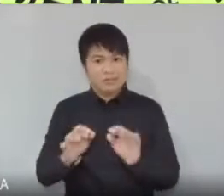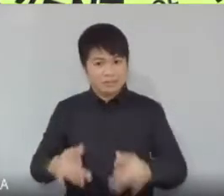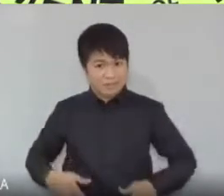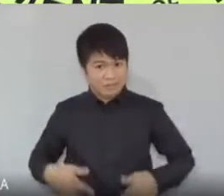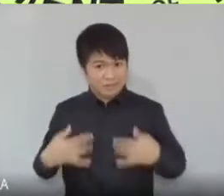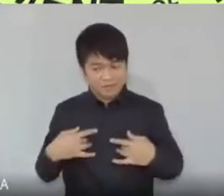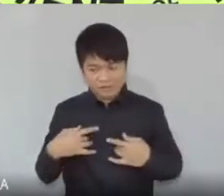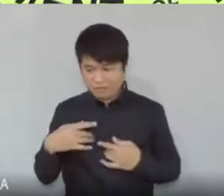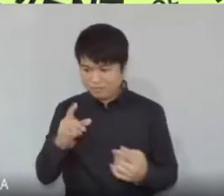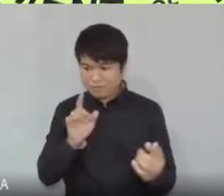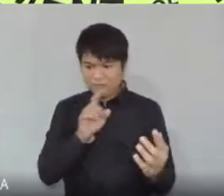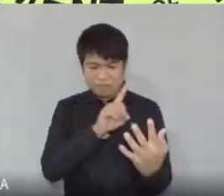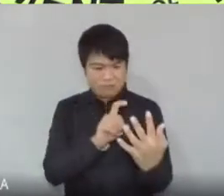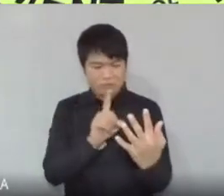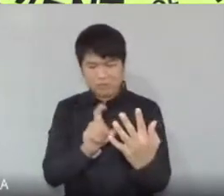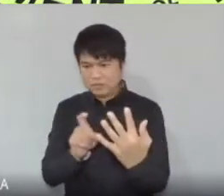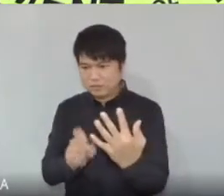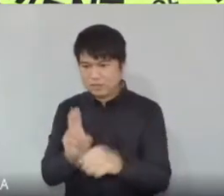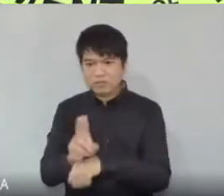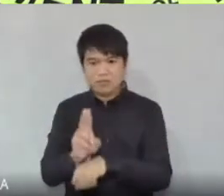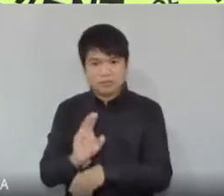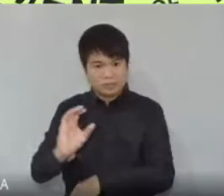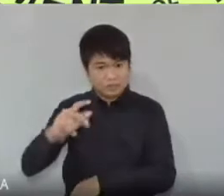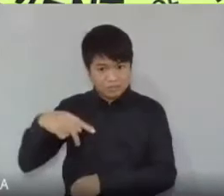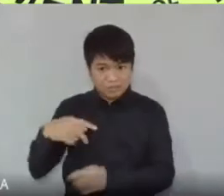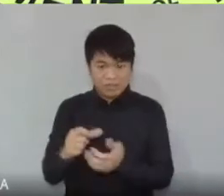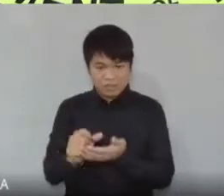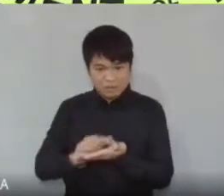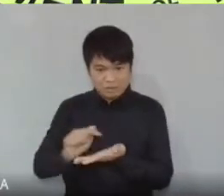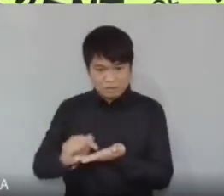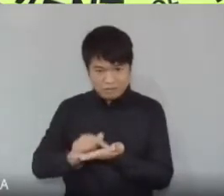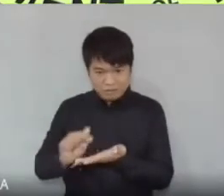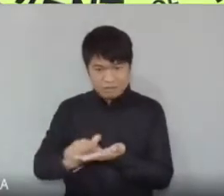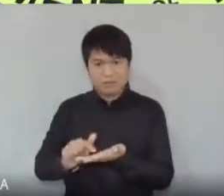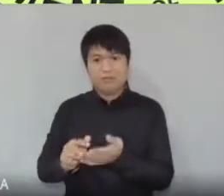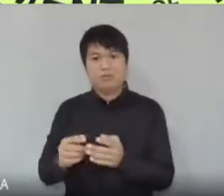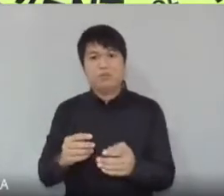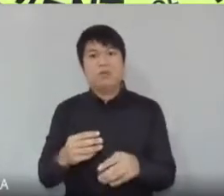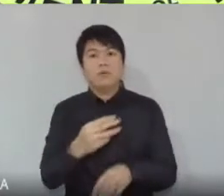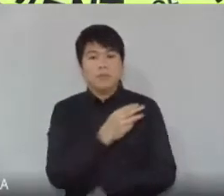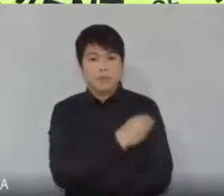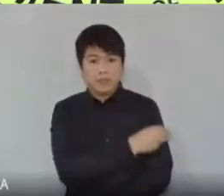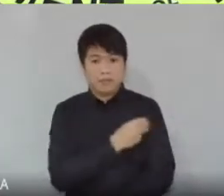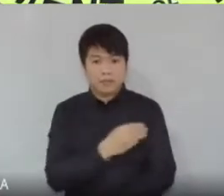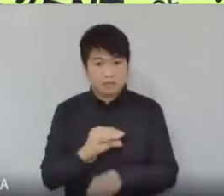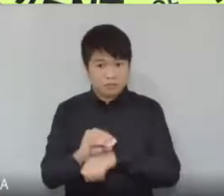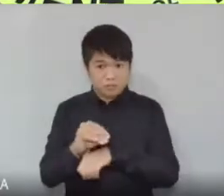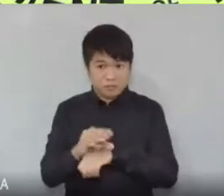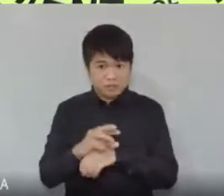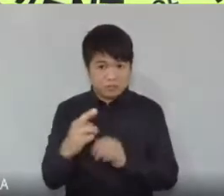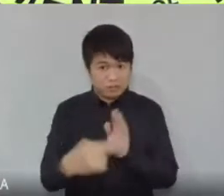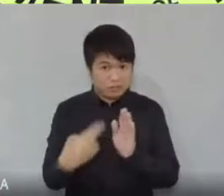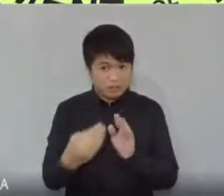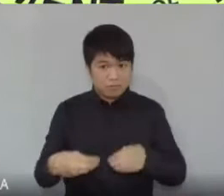be overemphasized. With heightened demand and acceptability among the public, the Telehealth Policy